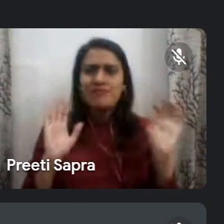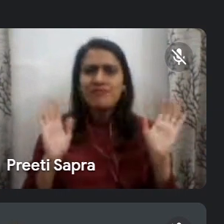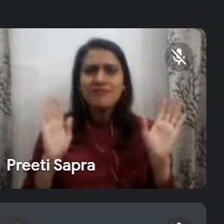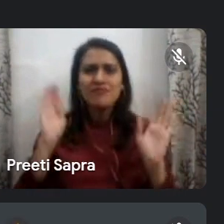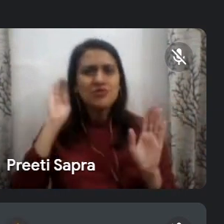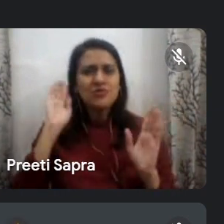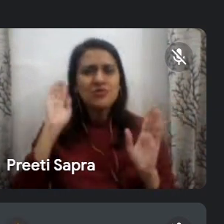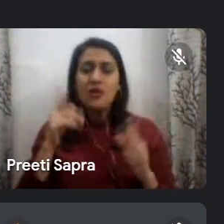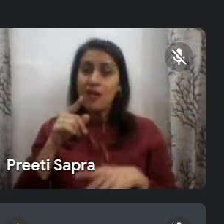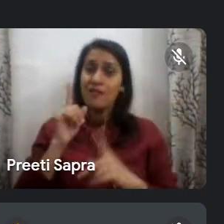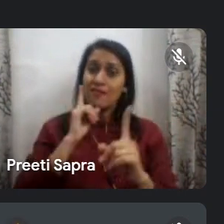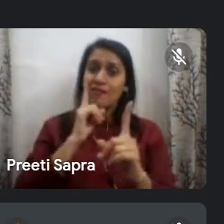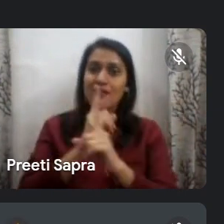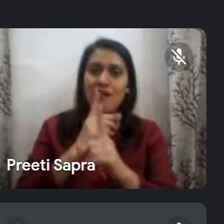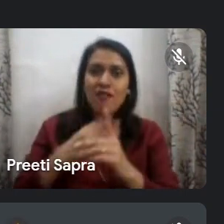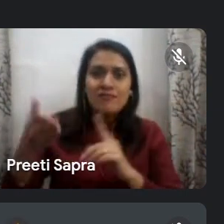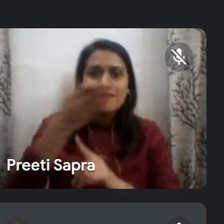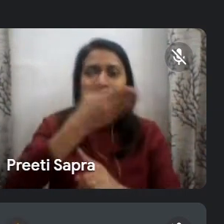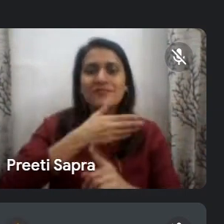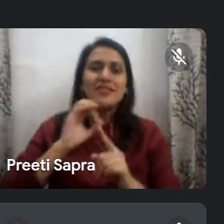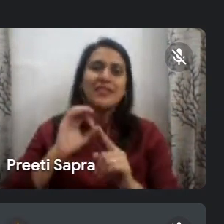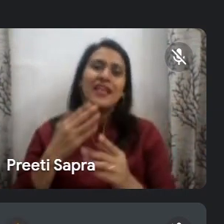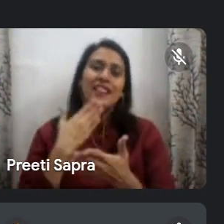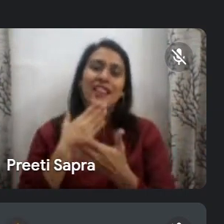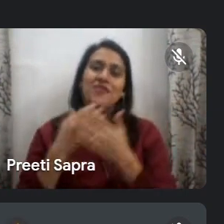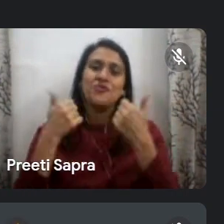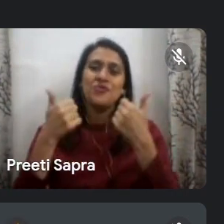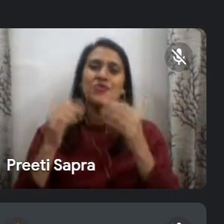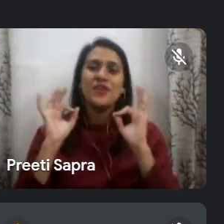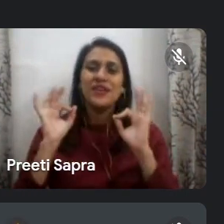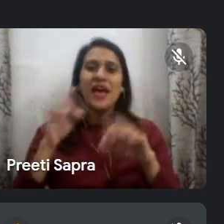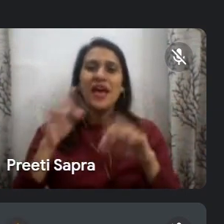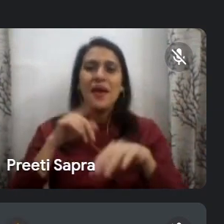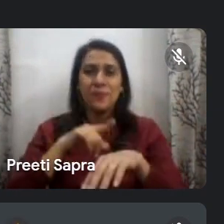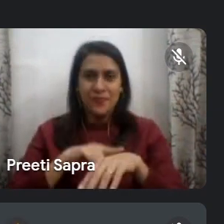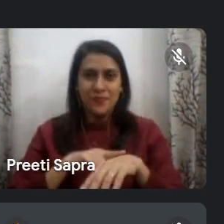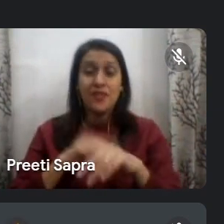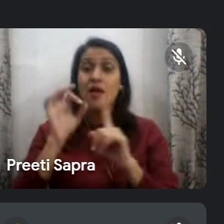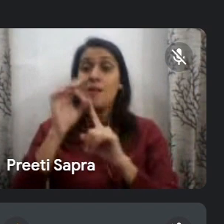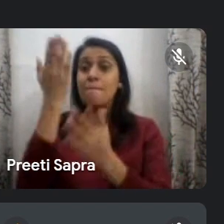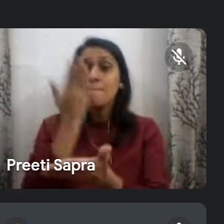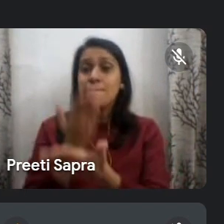lovely time. And also the participants, thanks so much for